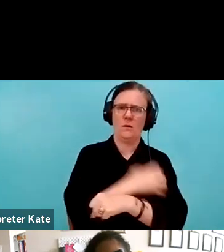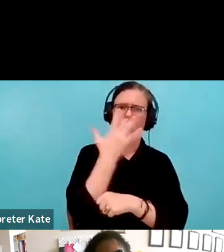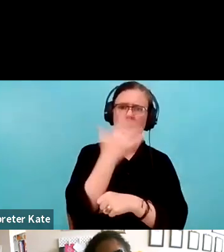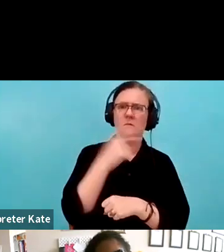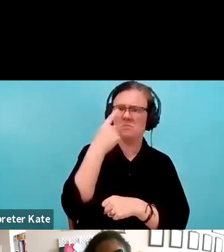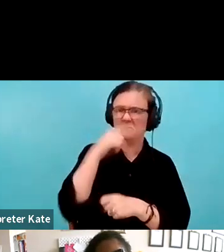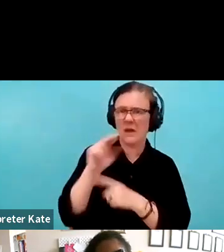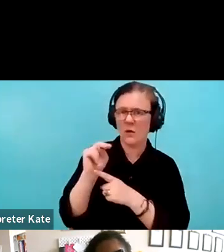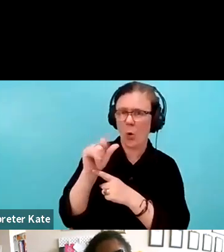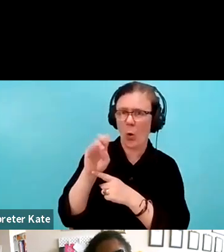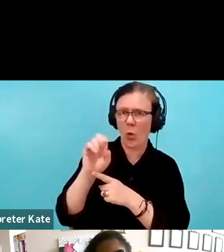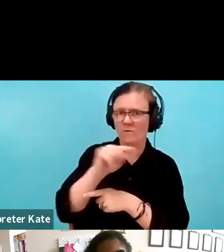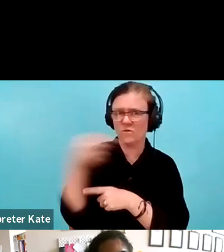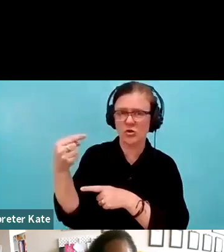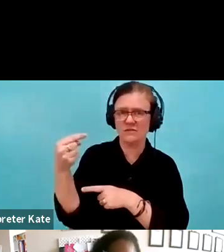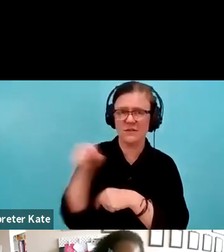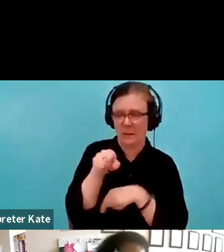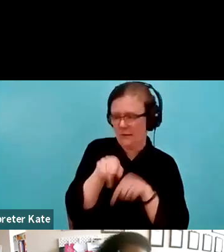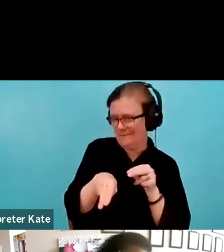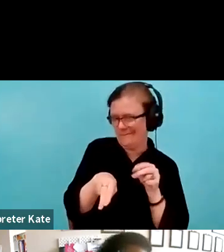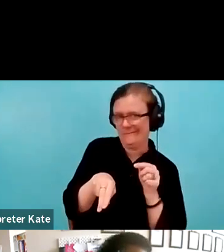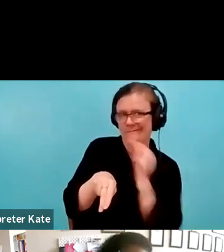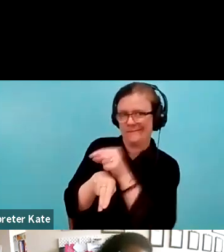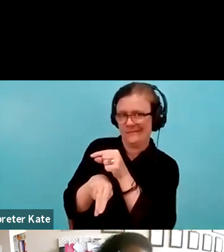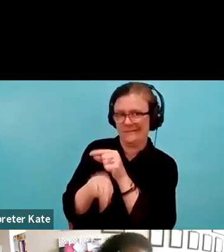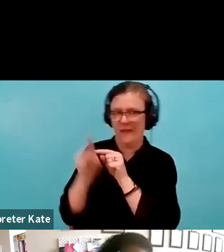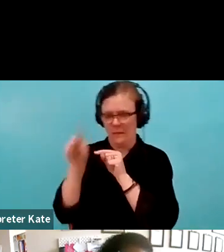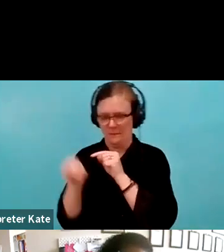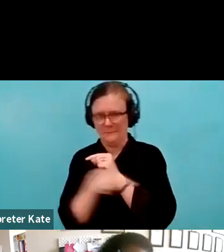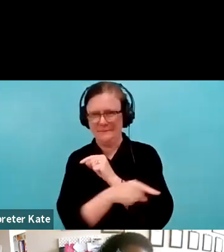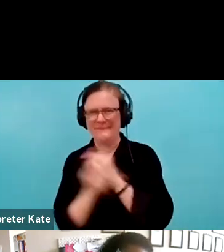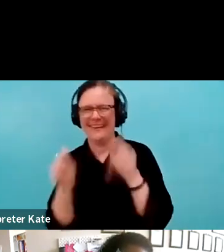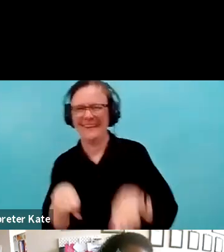go first, because you're right to my right, and then we can go from there.